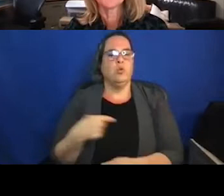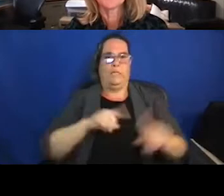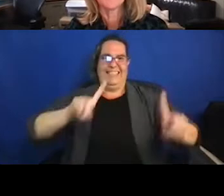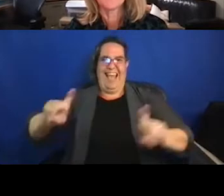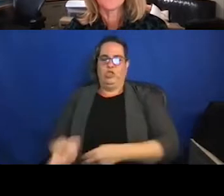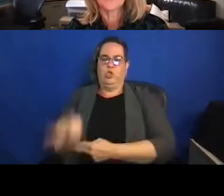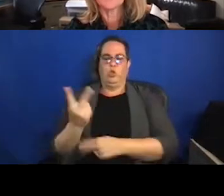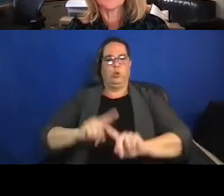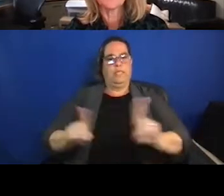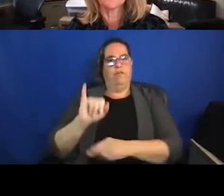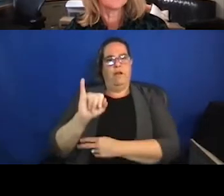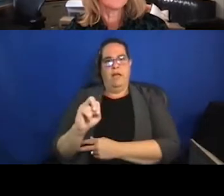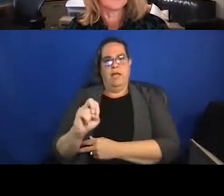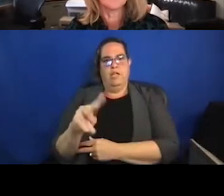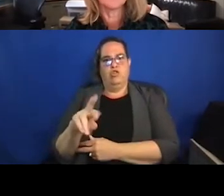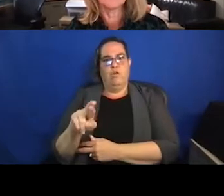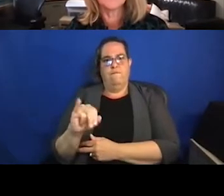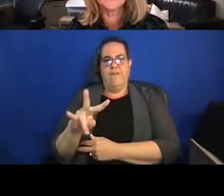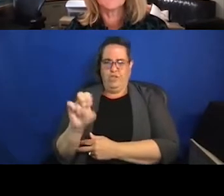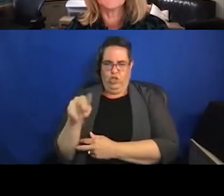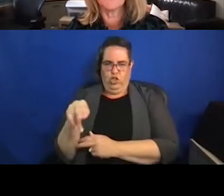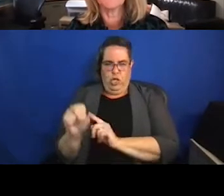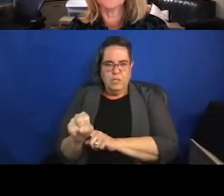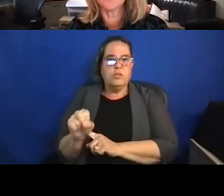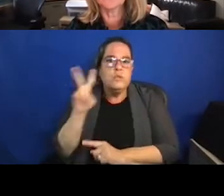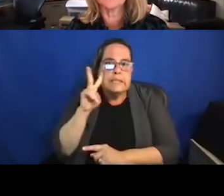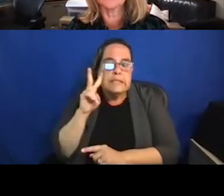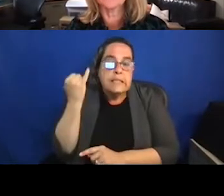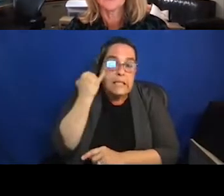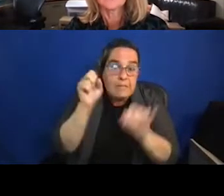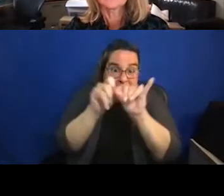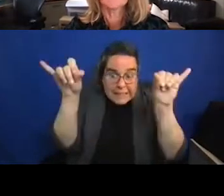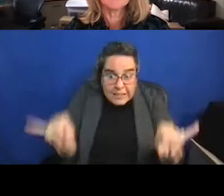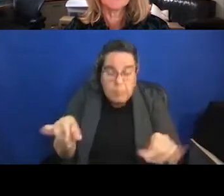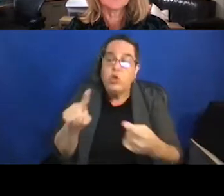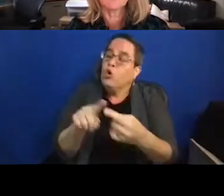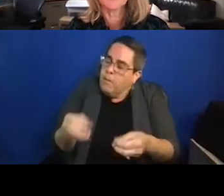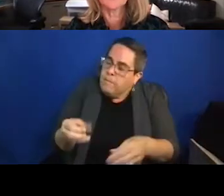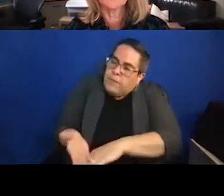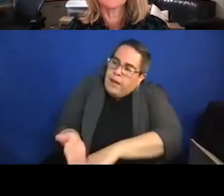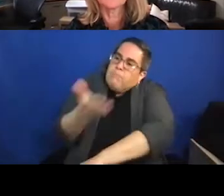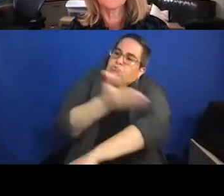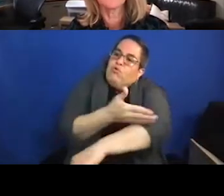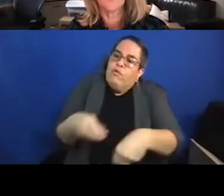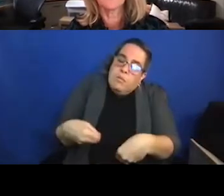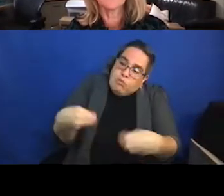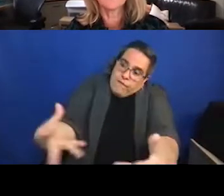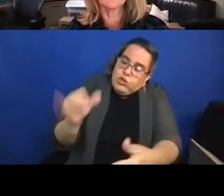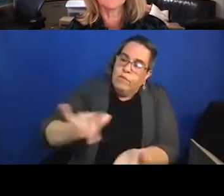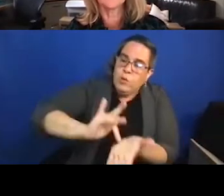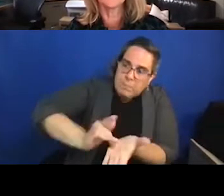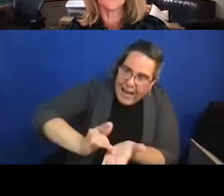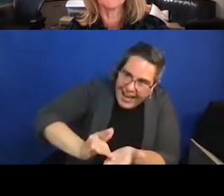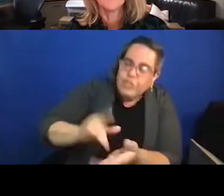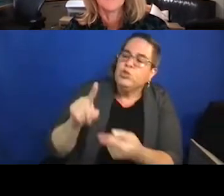to see whether they could improve provision of these medications to give people with serious mental illness sort of the quality of care